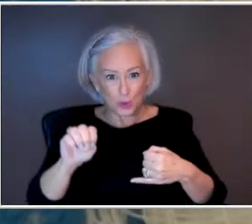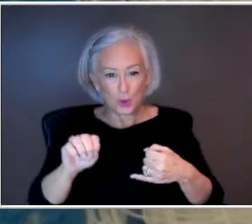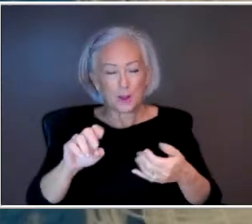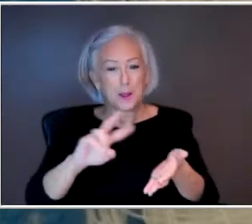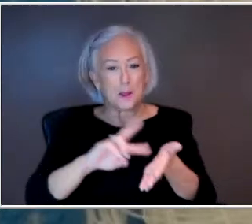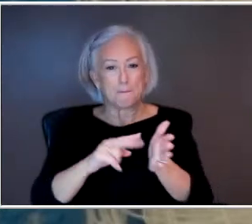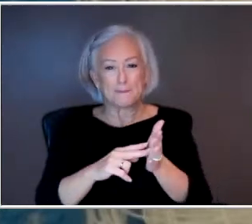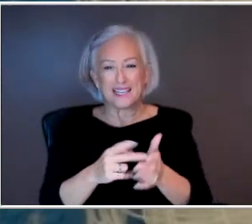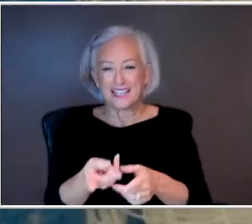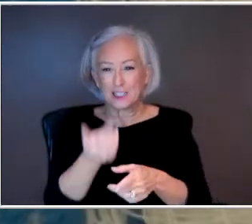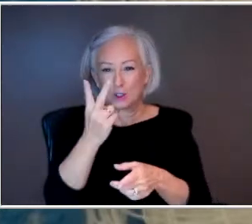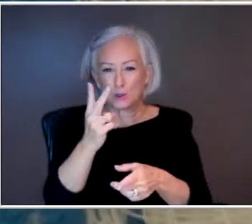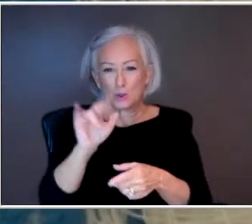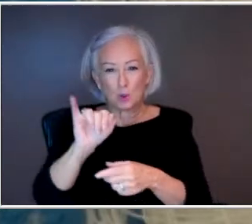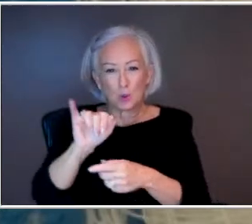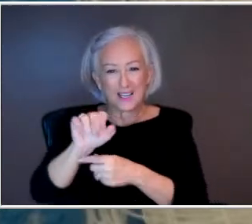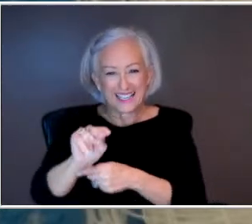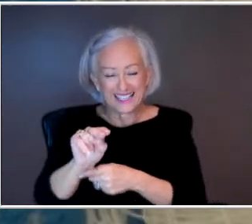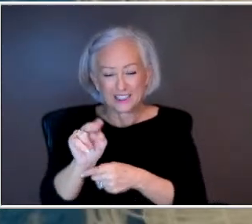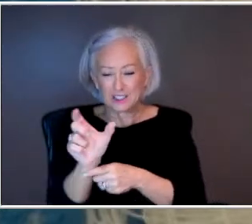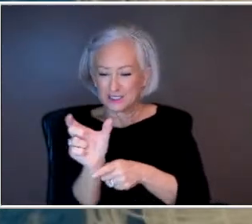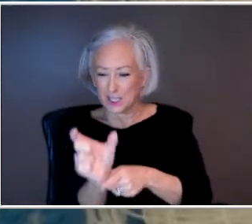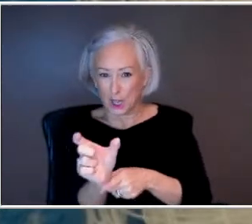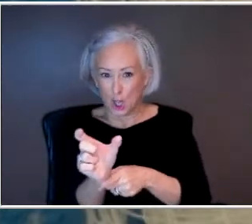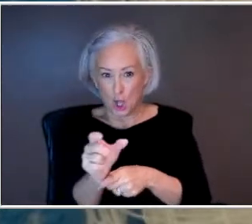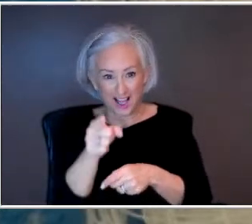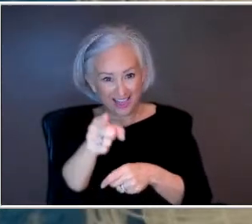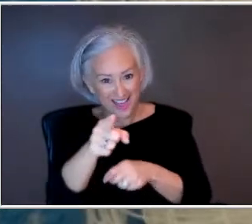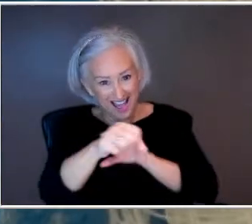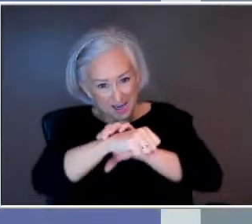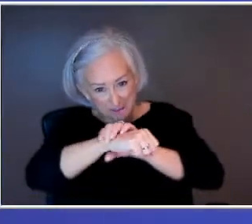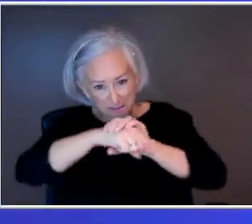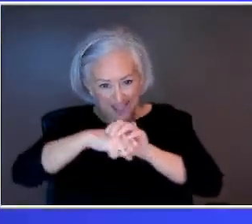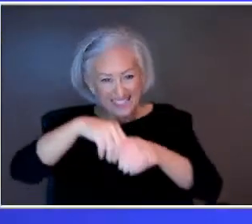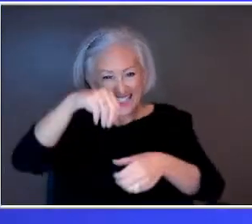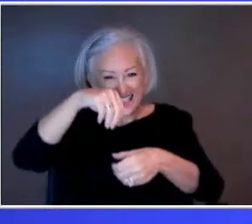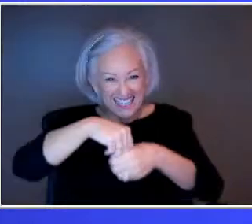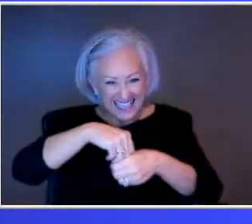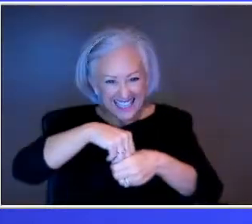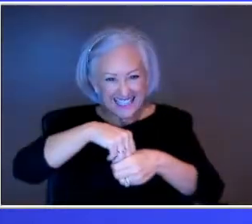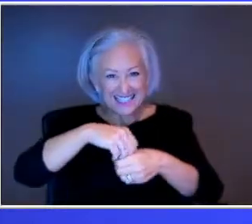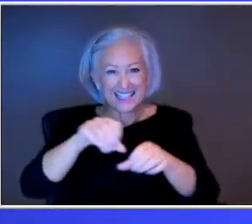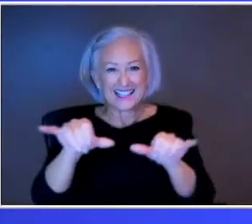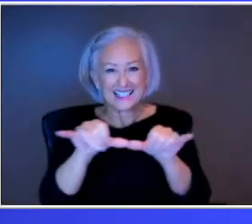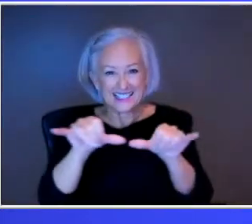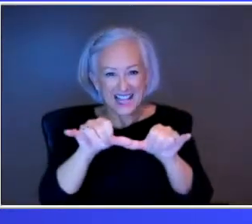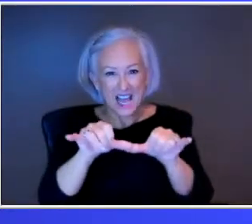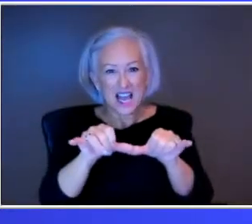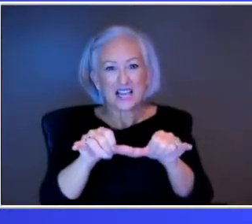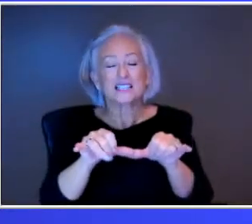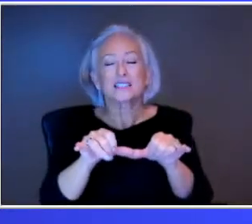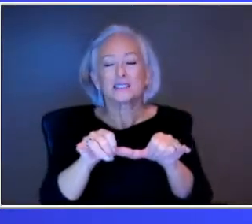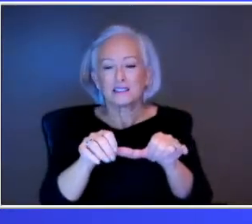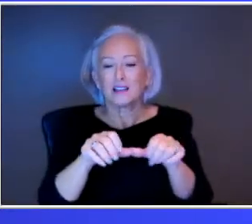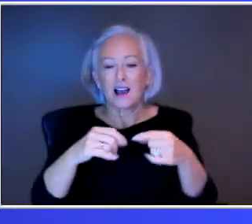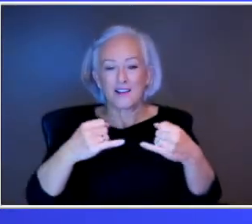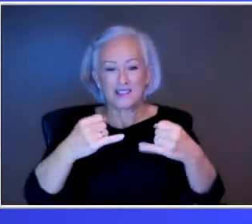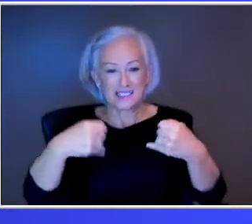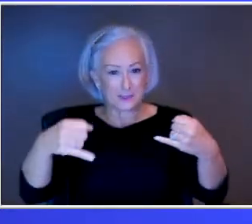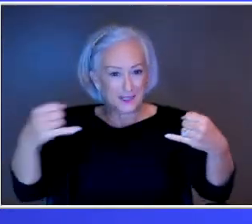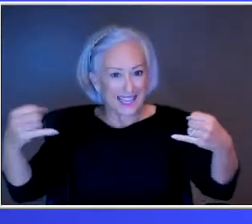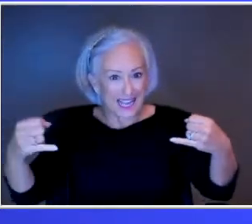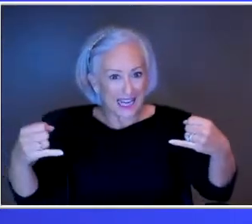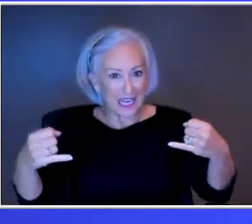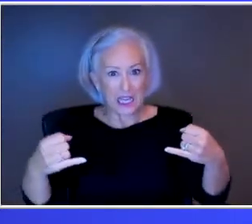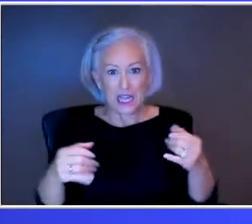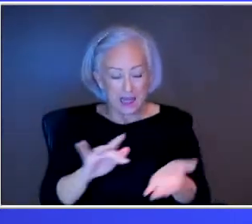was obstructing the blood flow in the vessel. There's no way the clot-busting medicine can eat through that much clot. It needed